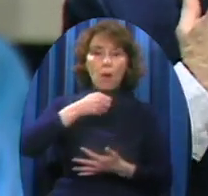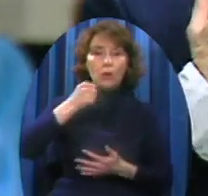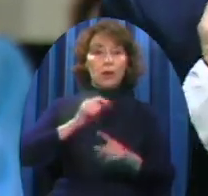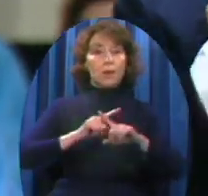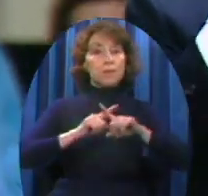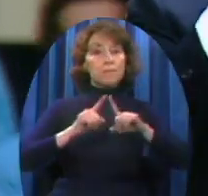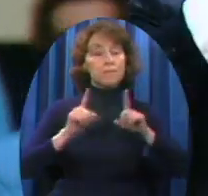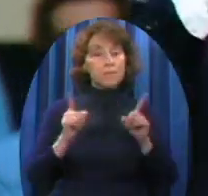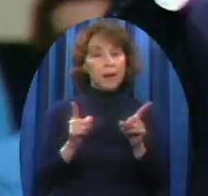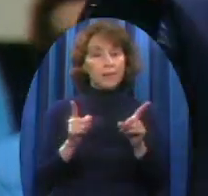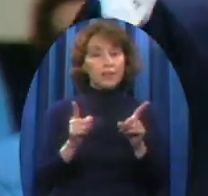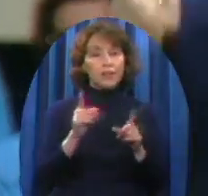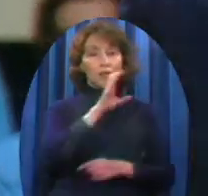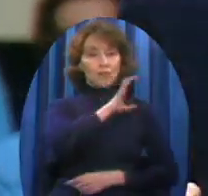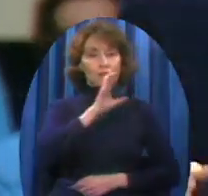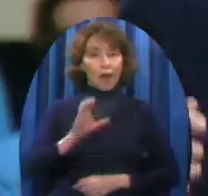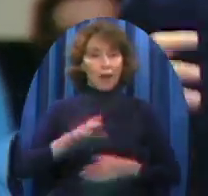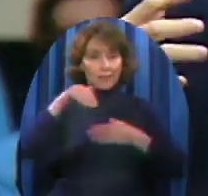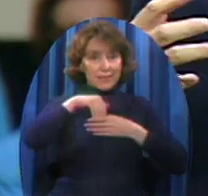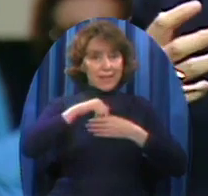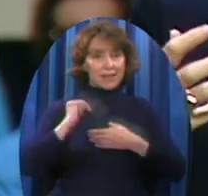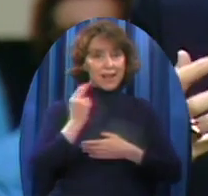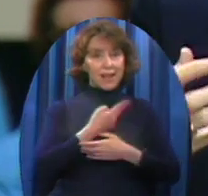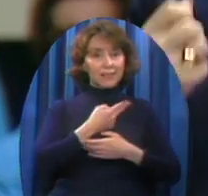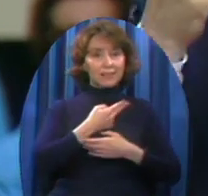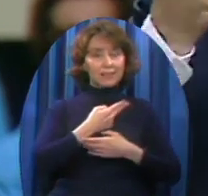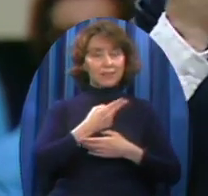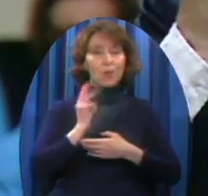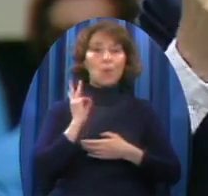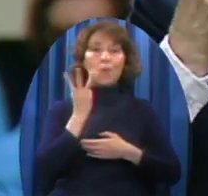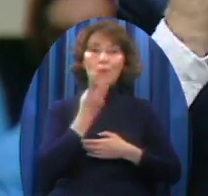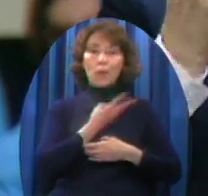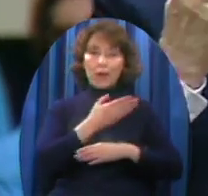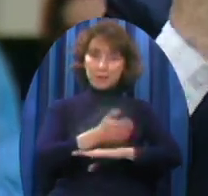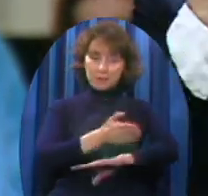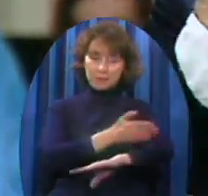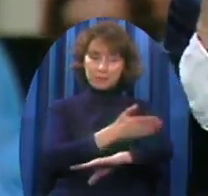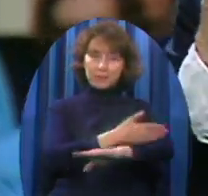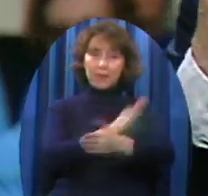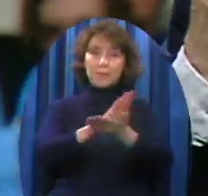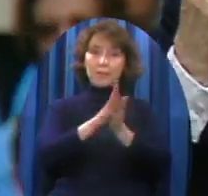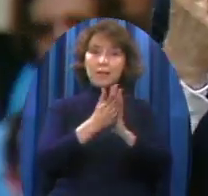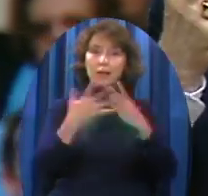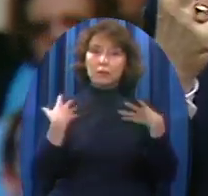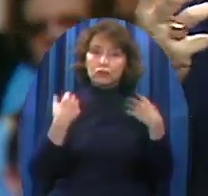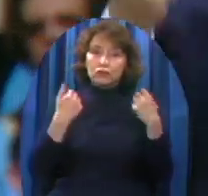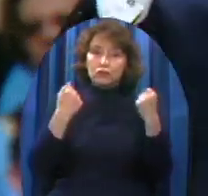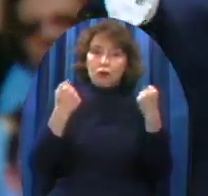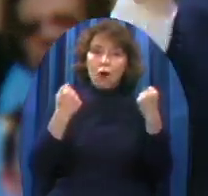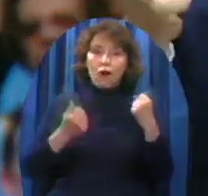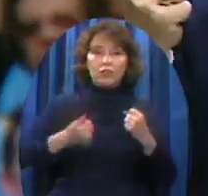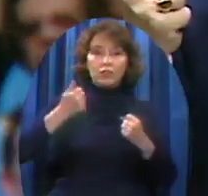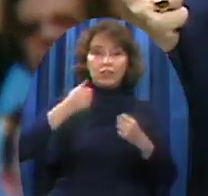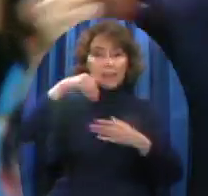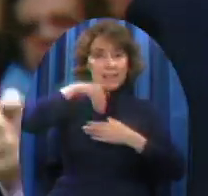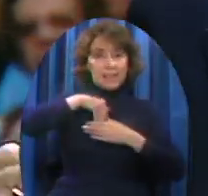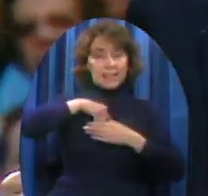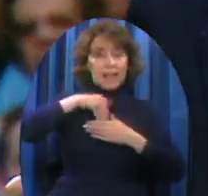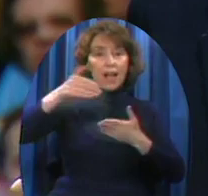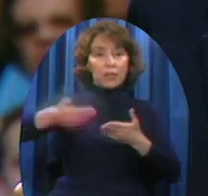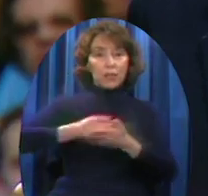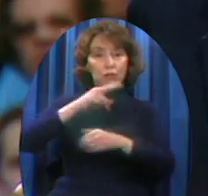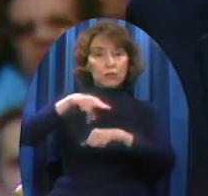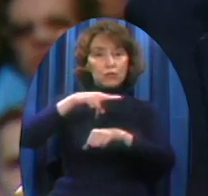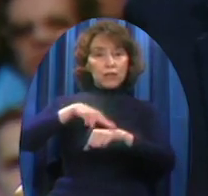us is getting stronger all the time. And that Lord Jesus in us, that new nature, we can be stronger at 80 than we